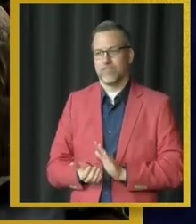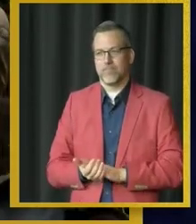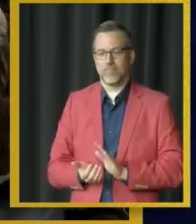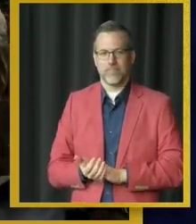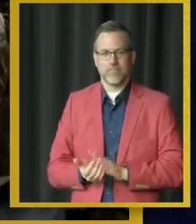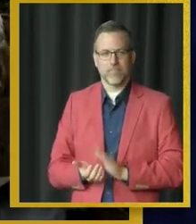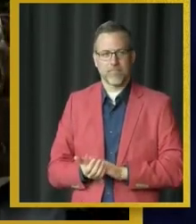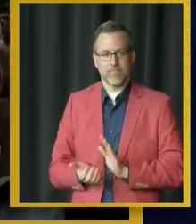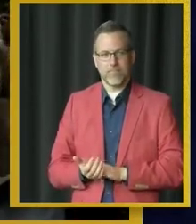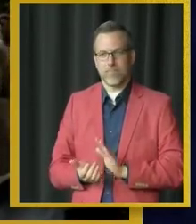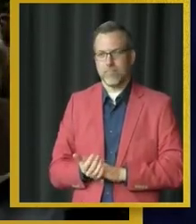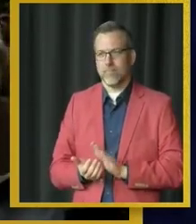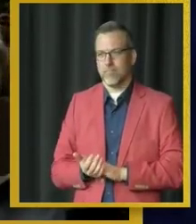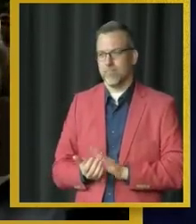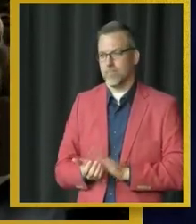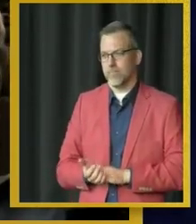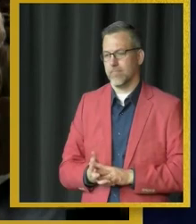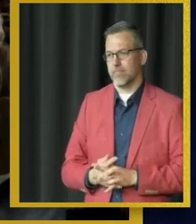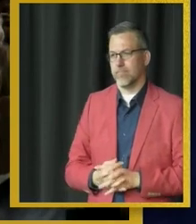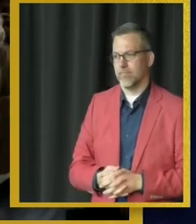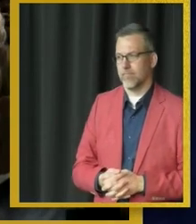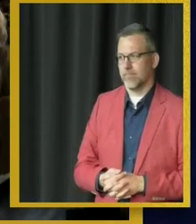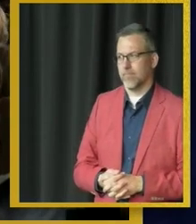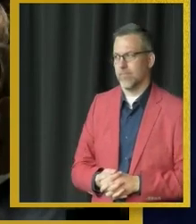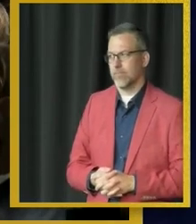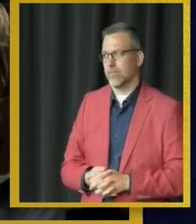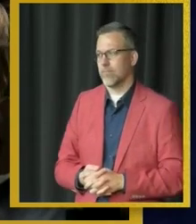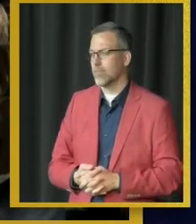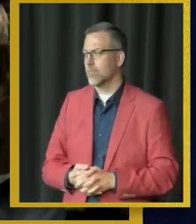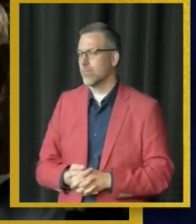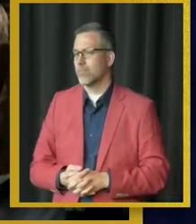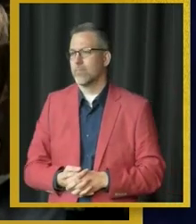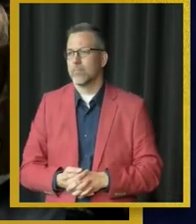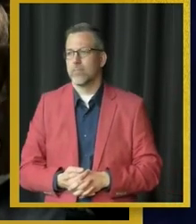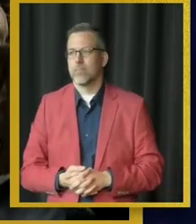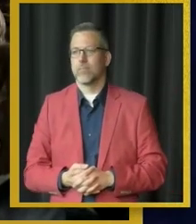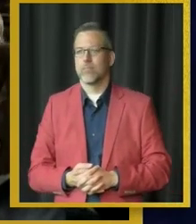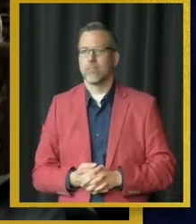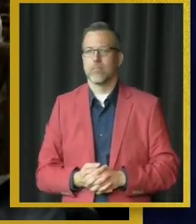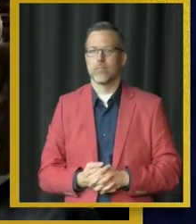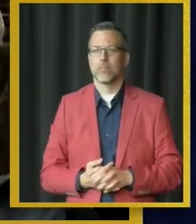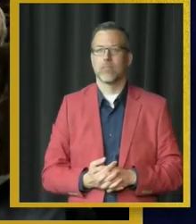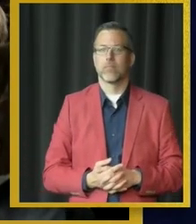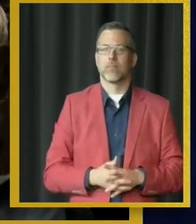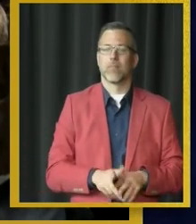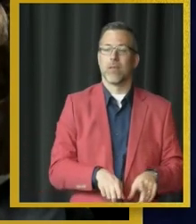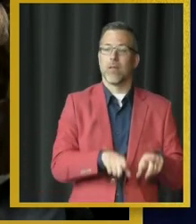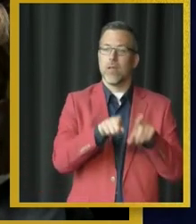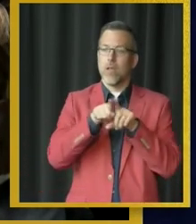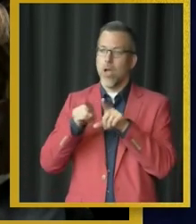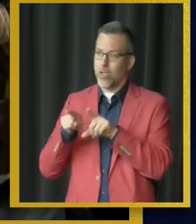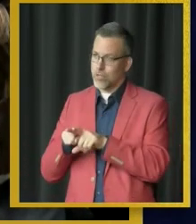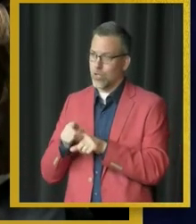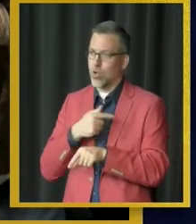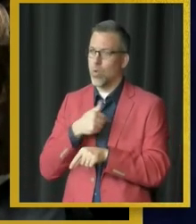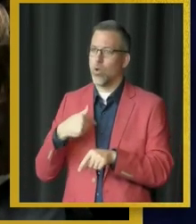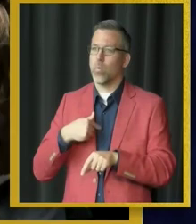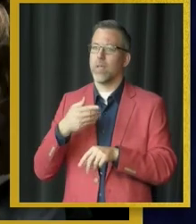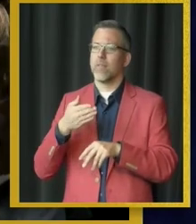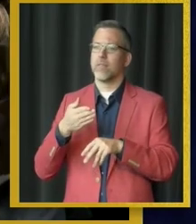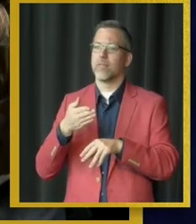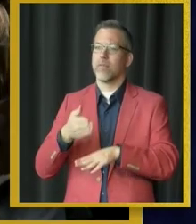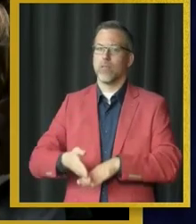Now we've also significantly bolstered our